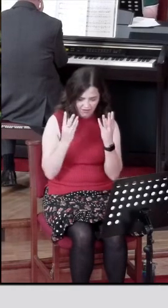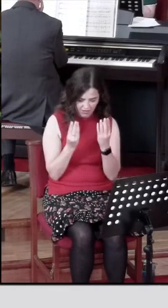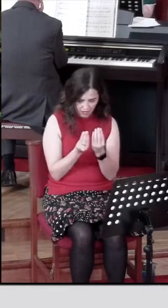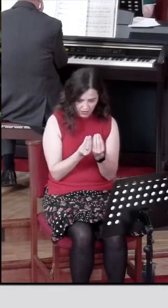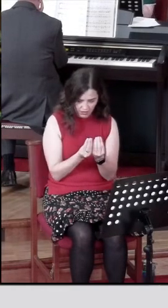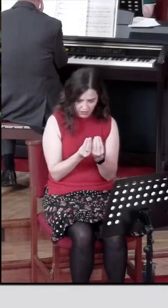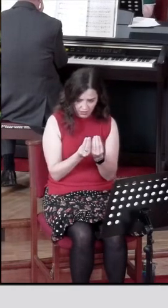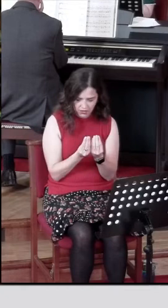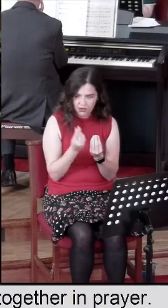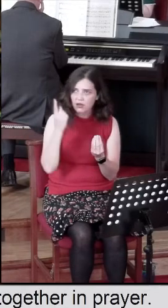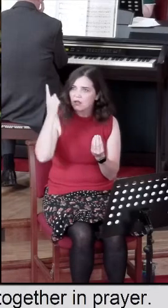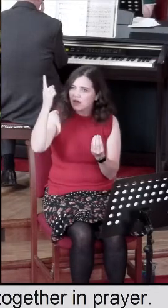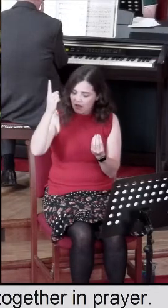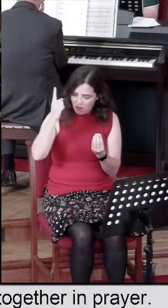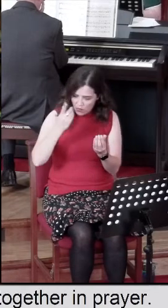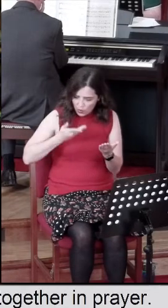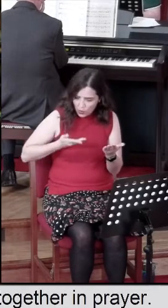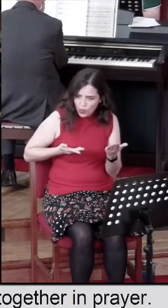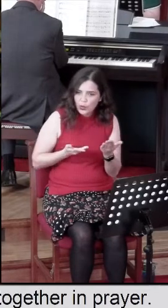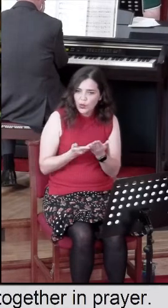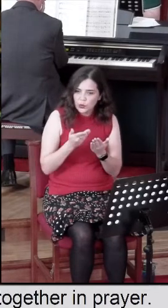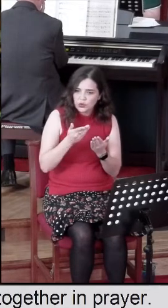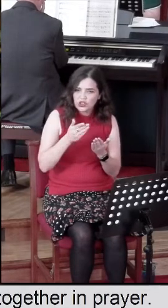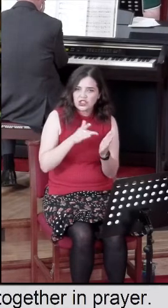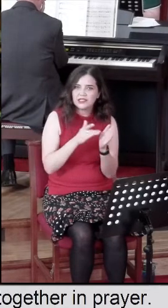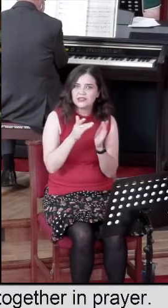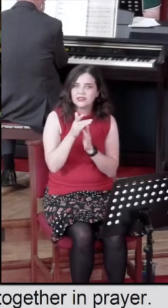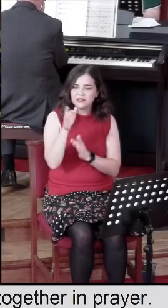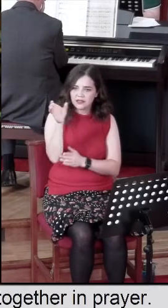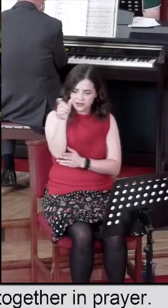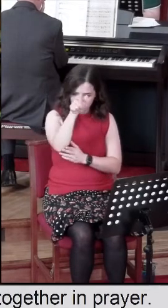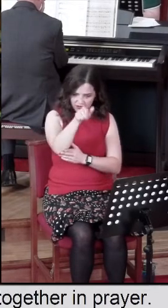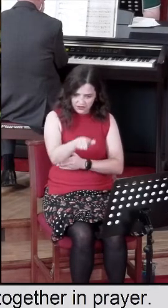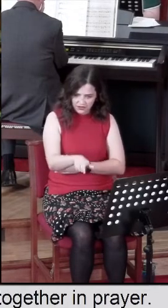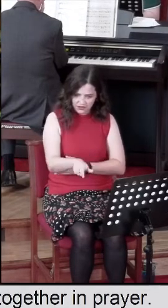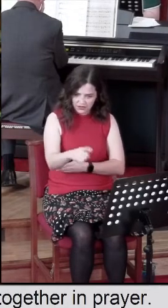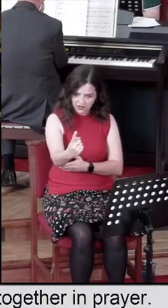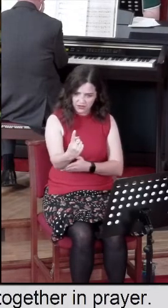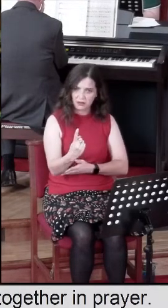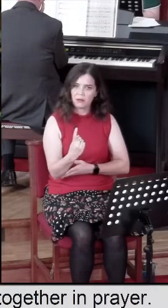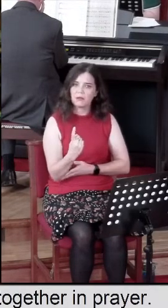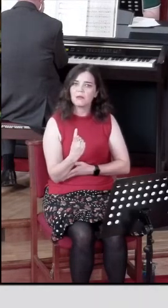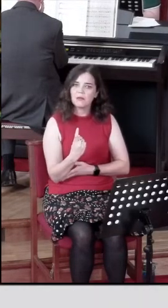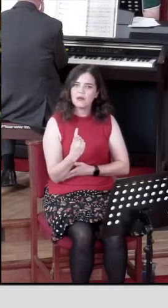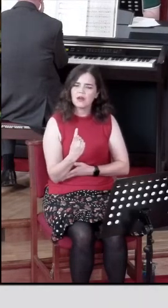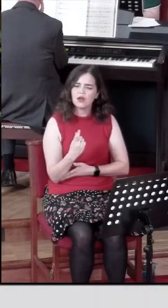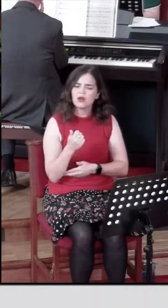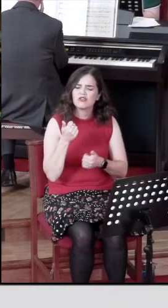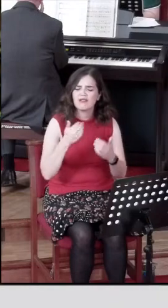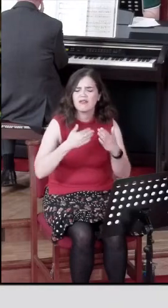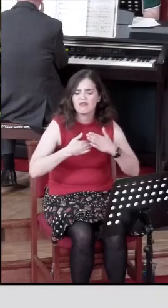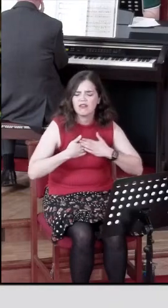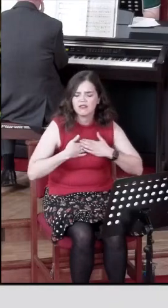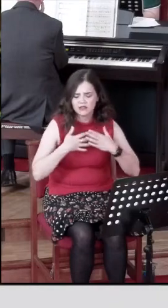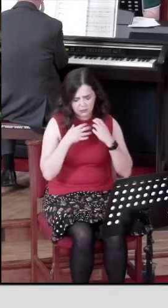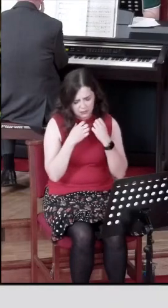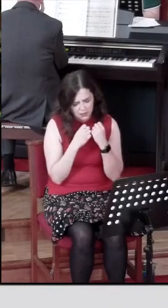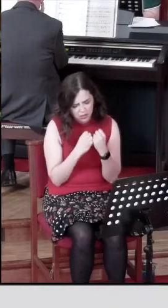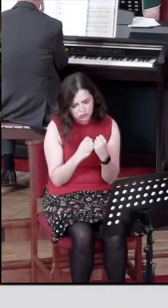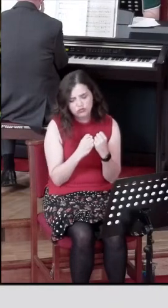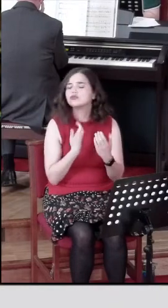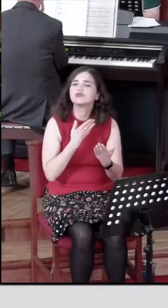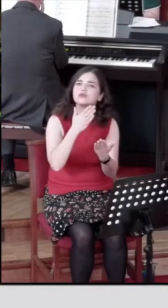God who has come to us in Jesus Christ to show us what you are like. You're a God of great love and compassion and